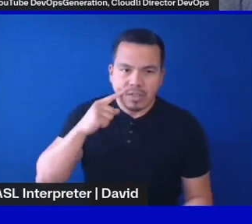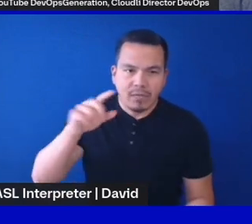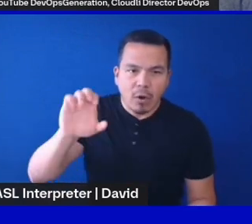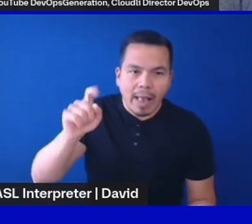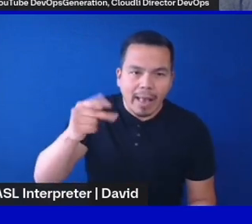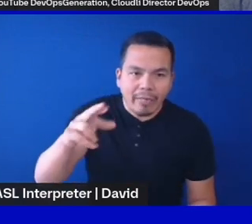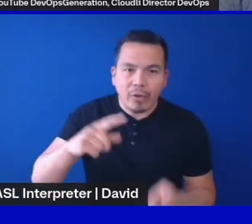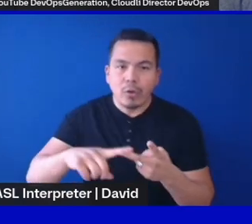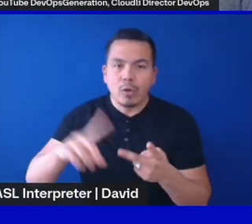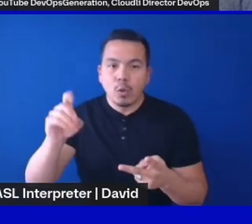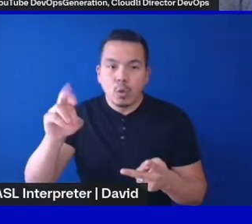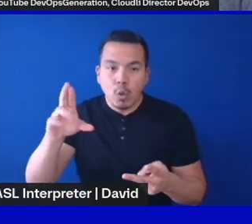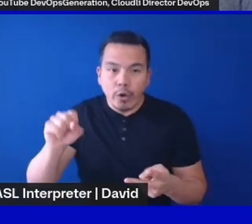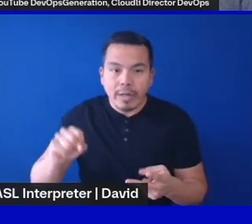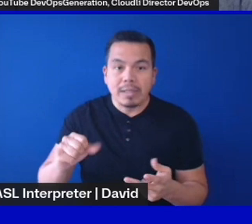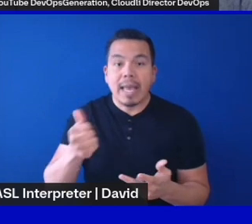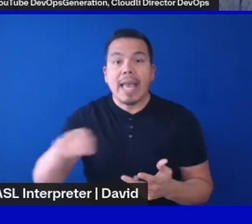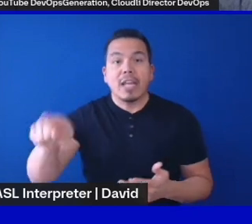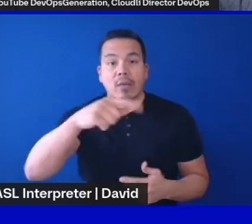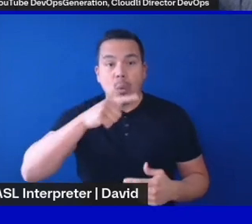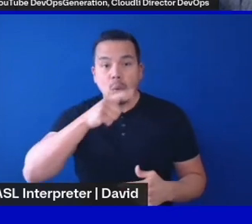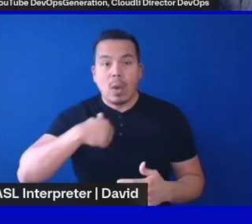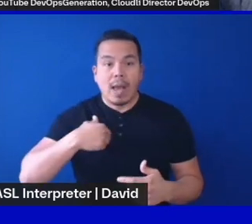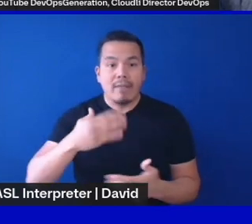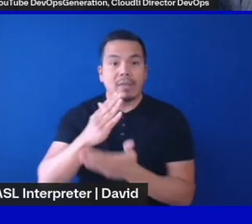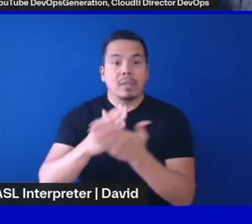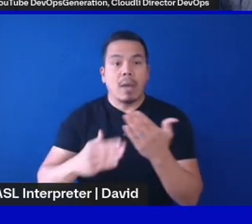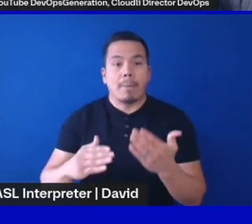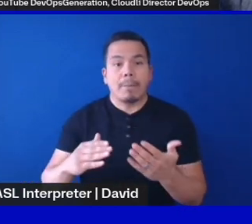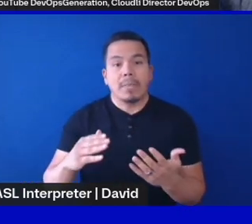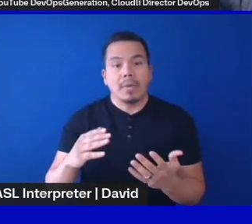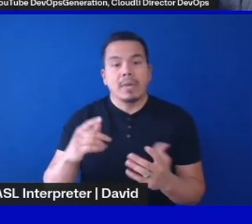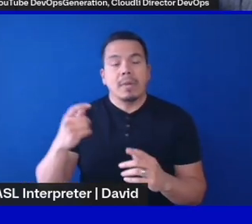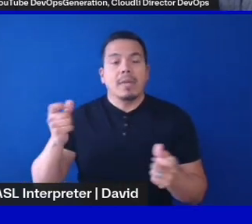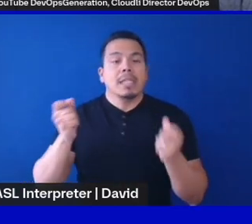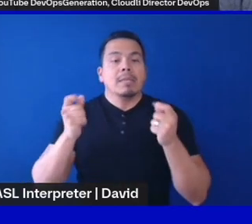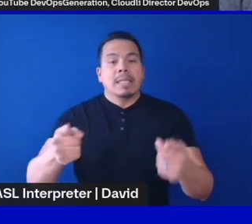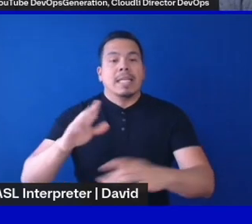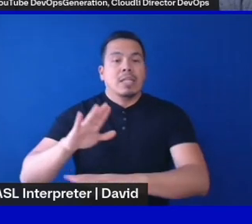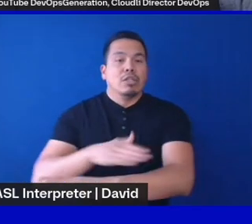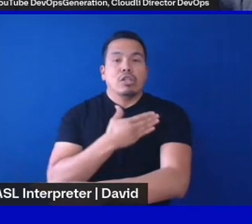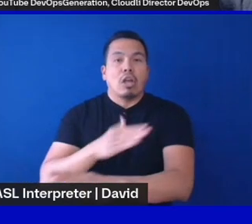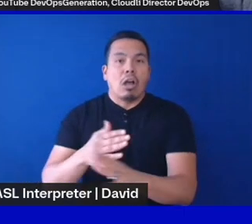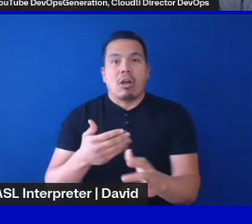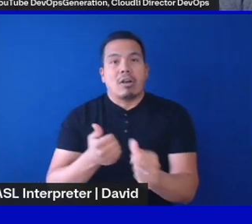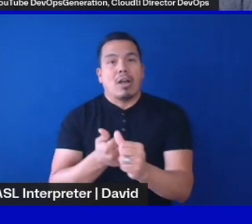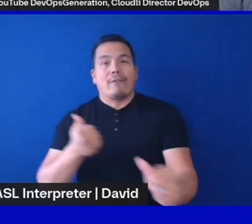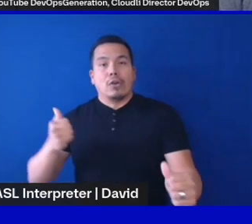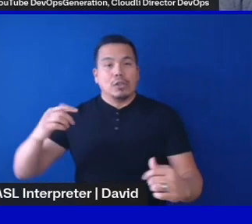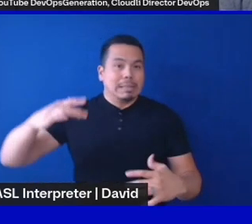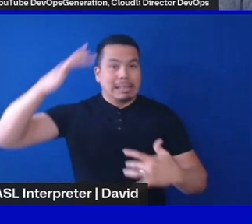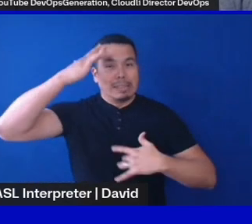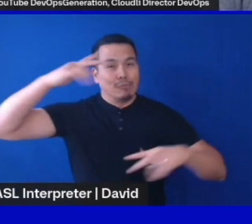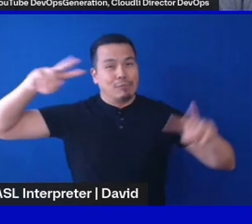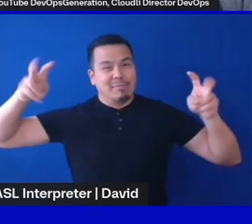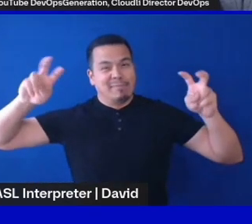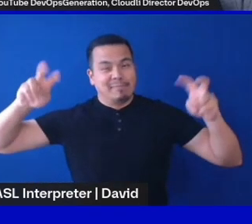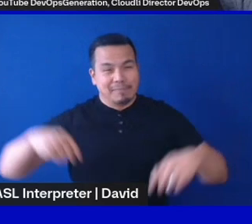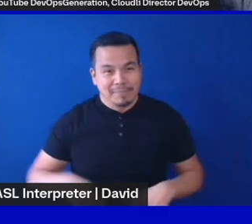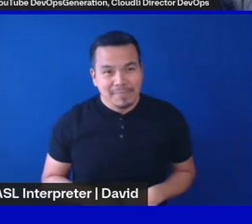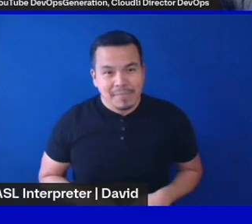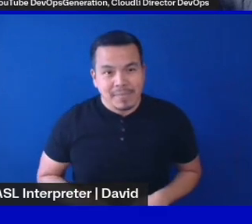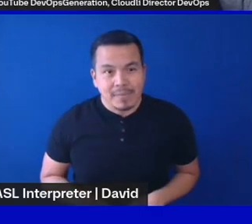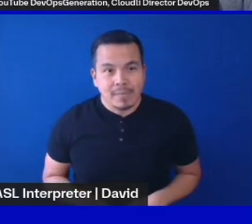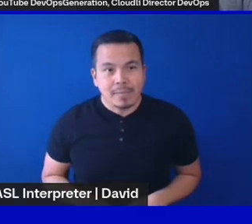listening who may suffer from spontaneous song aversion syndrome. dun, dun, dun, dun, dun, dun, dun, dun, dun.